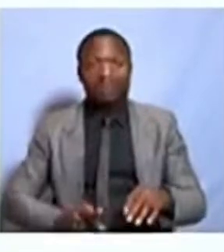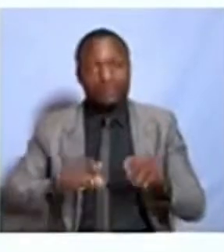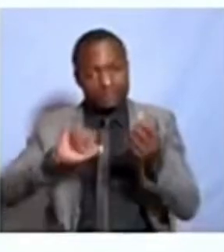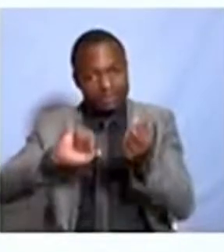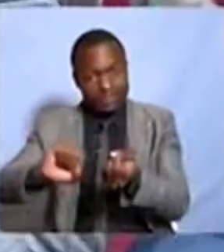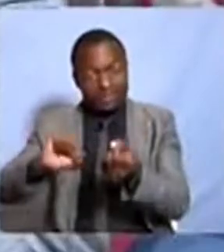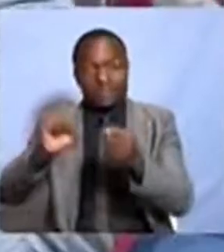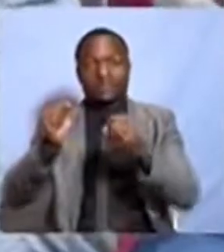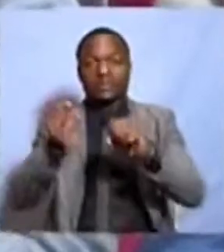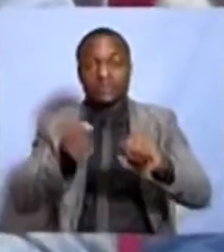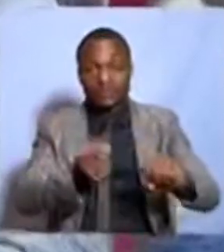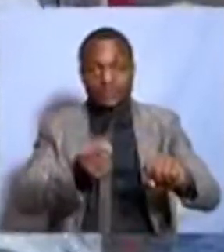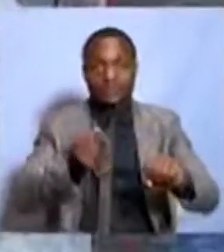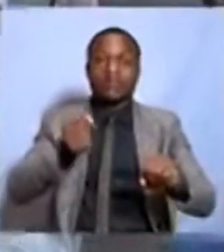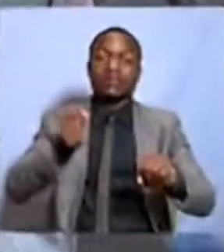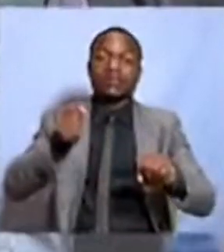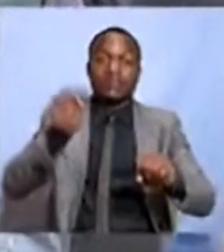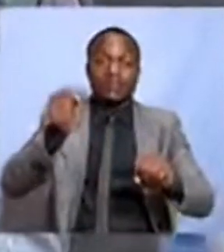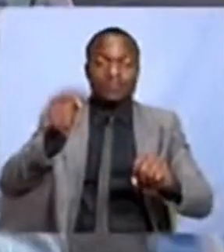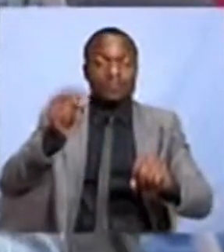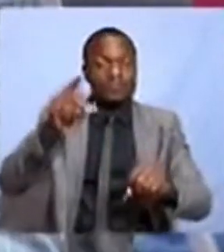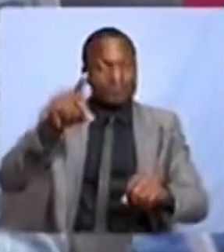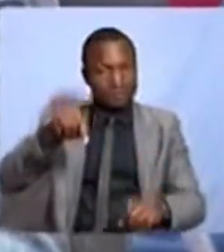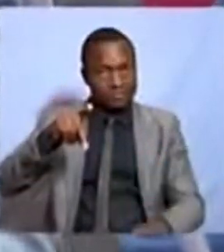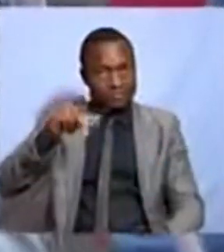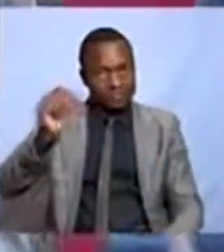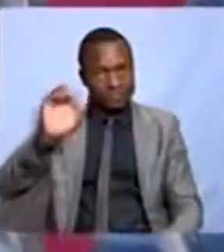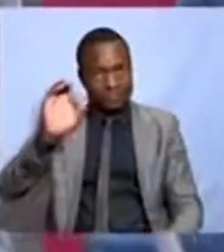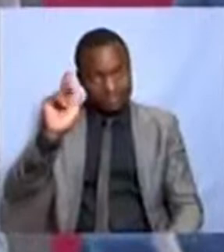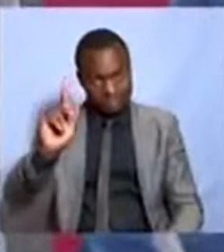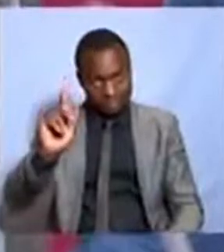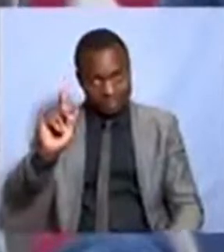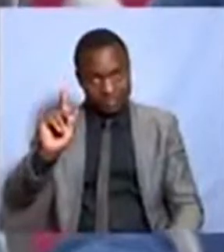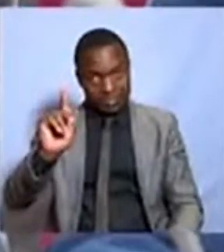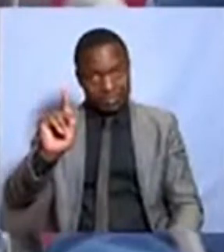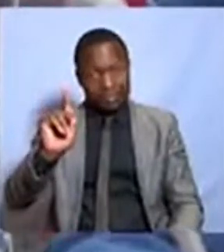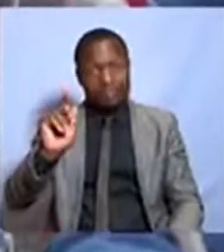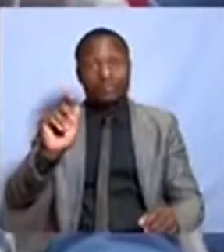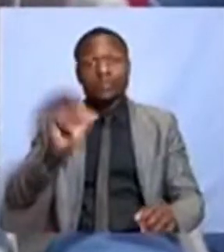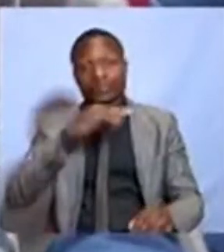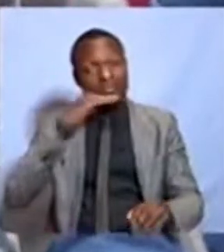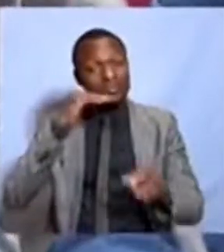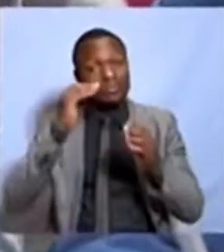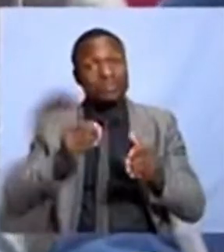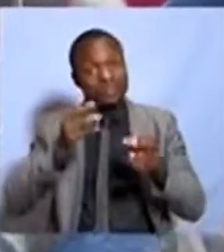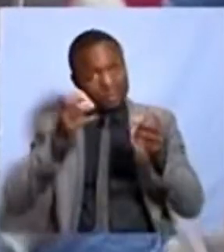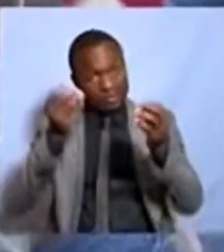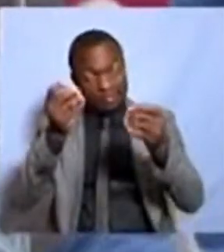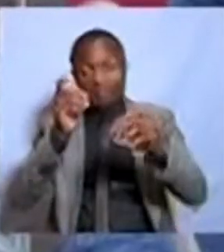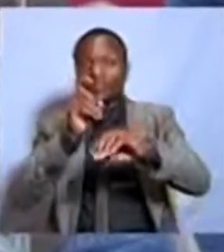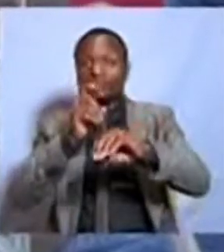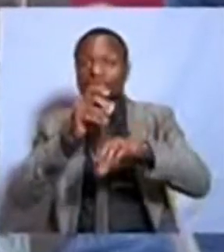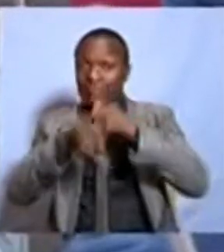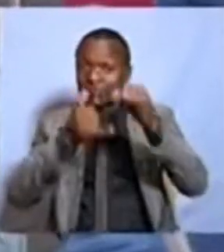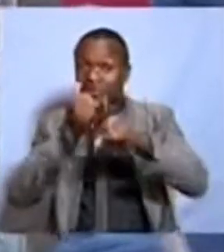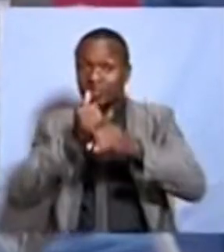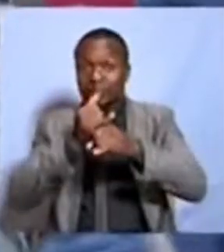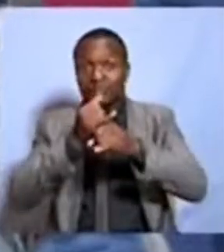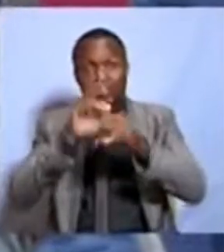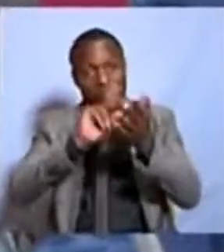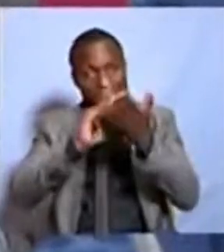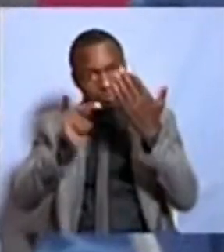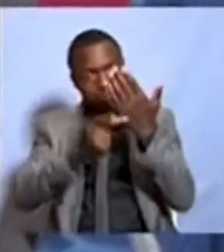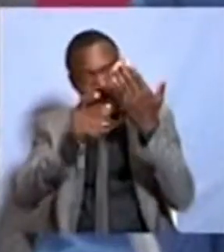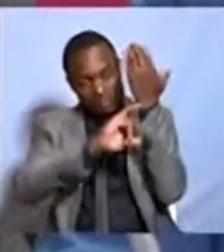introduced basically to the vulnerable but viable farmers. I think over years, ever since this program was introduced in the